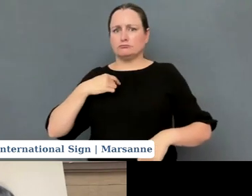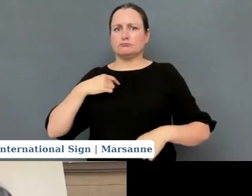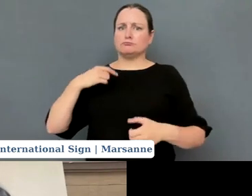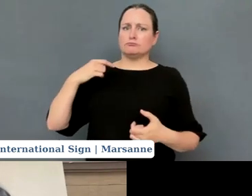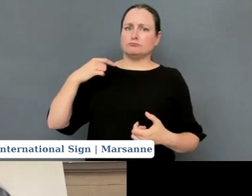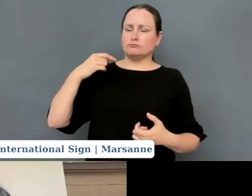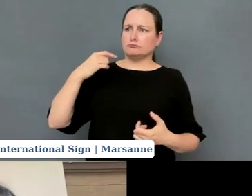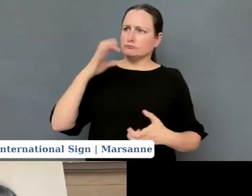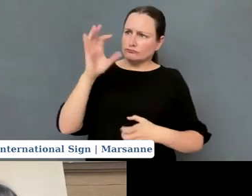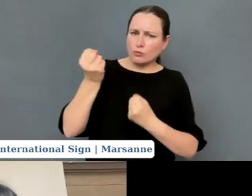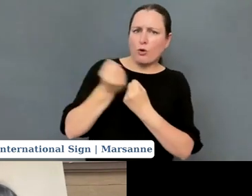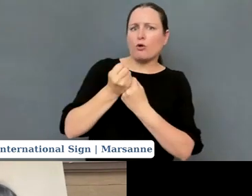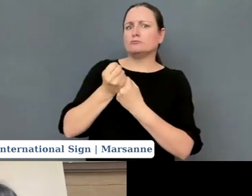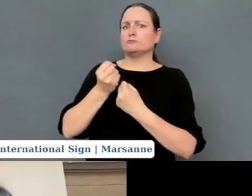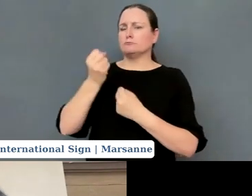and